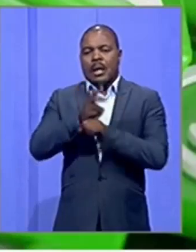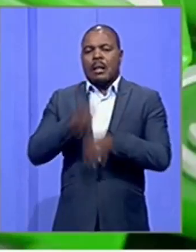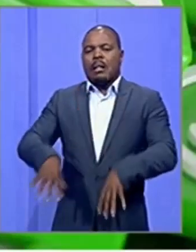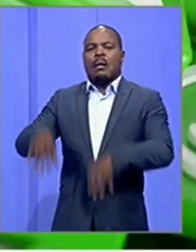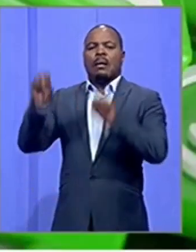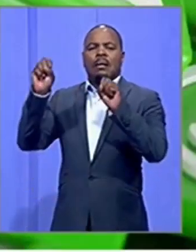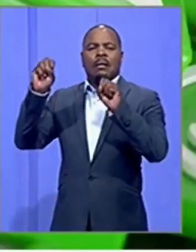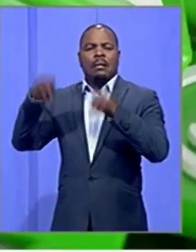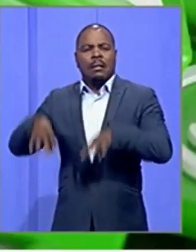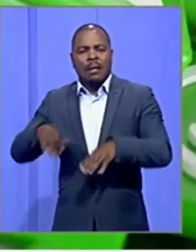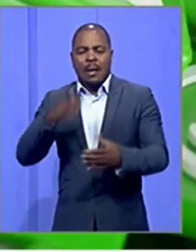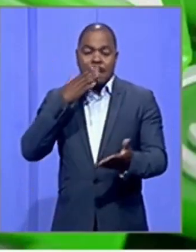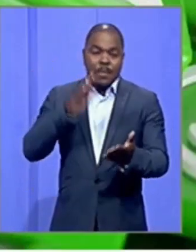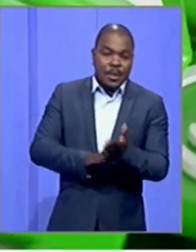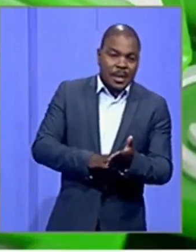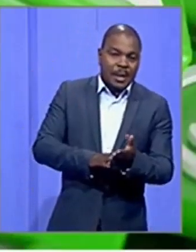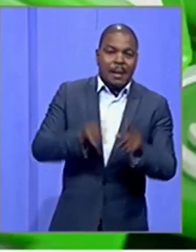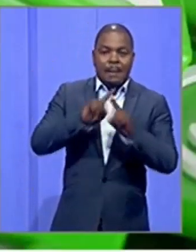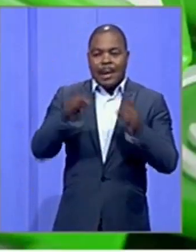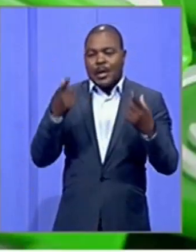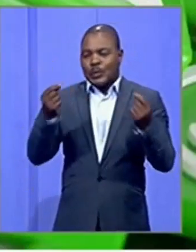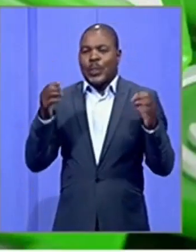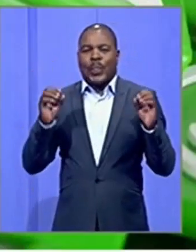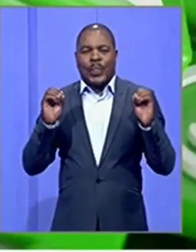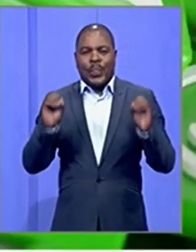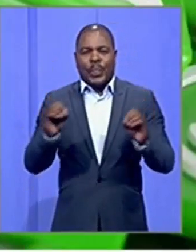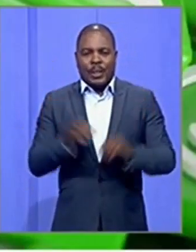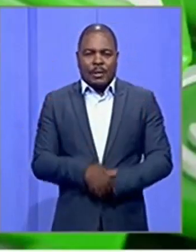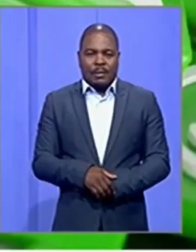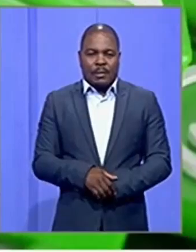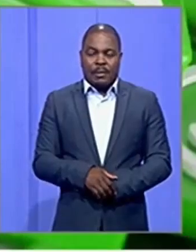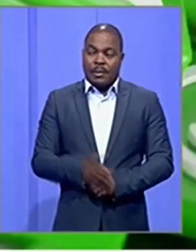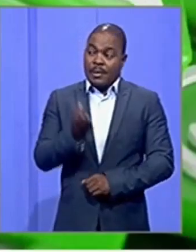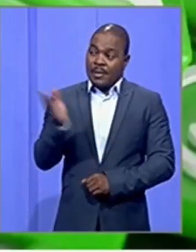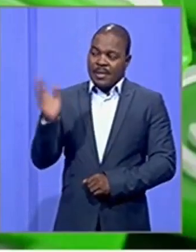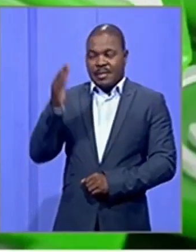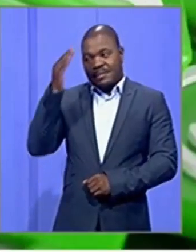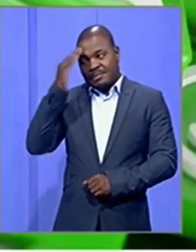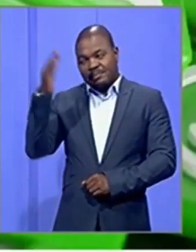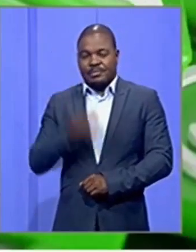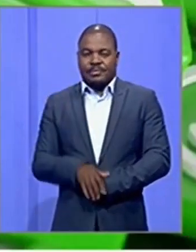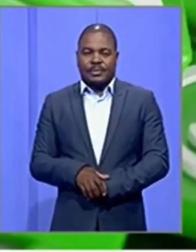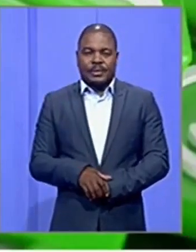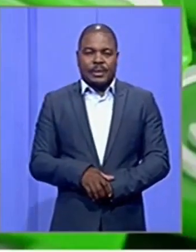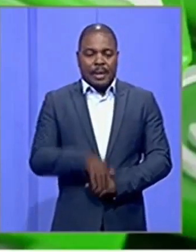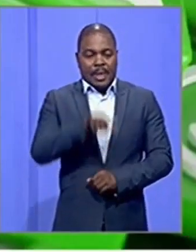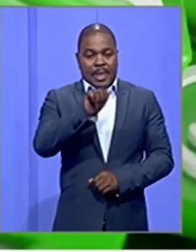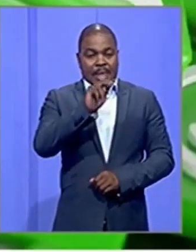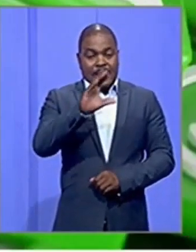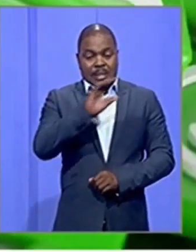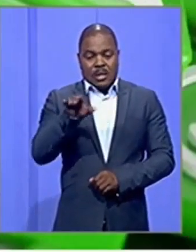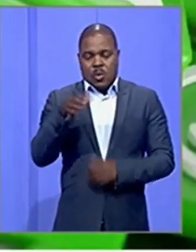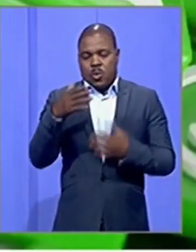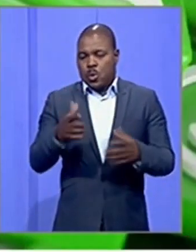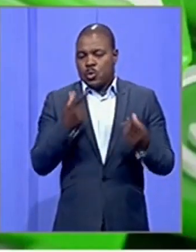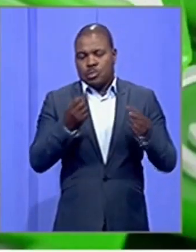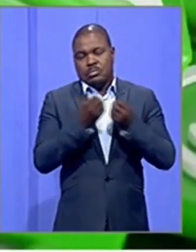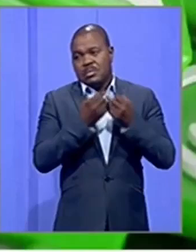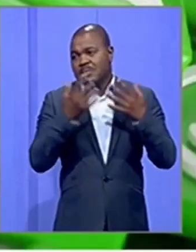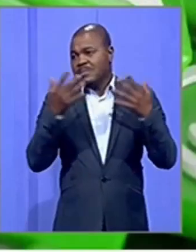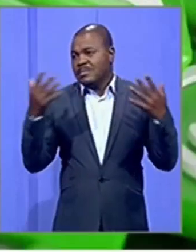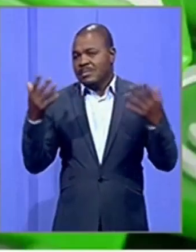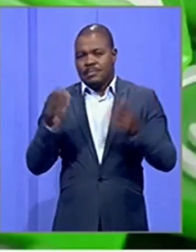fa ditshepišo modimo ya tshepišo yone sa di phethagatše madume ka mogashong ANC re diretse dilo tse ntšhi dikolo ke